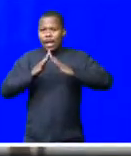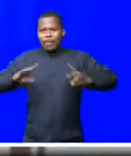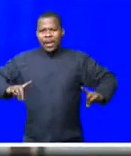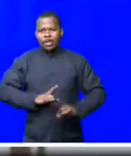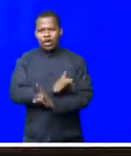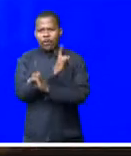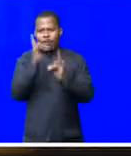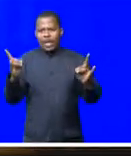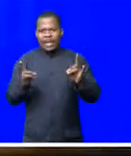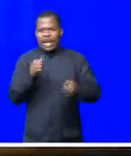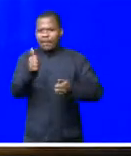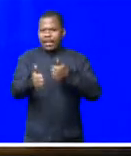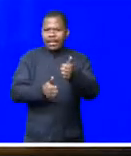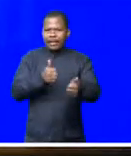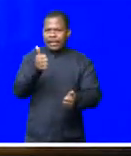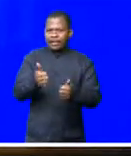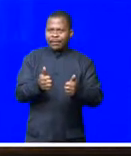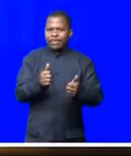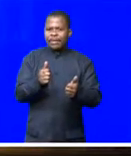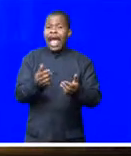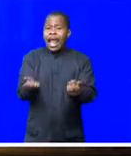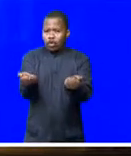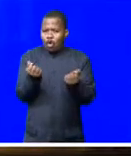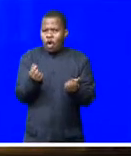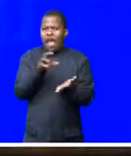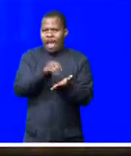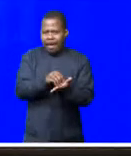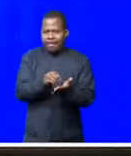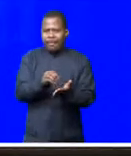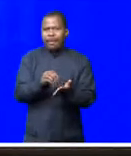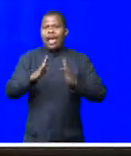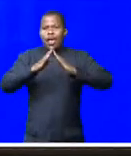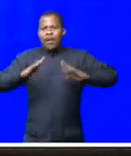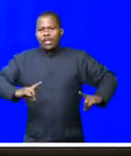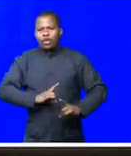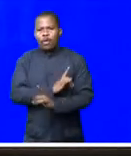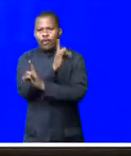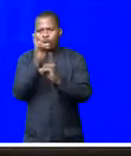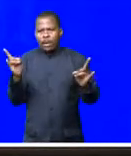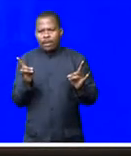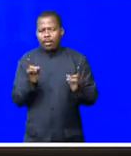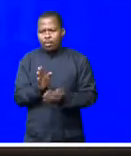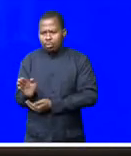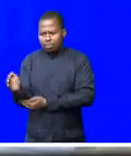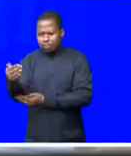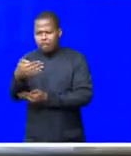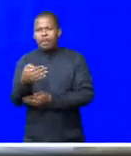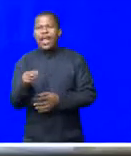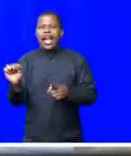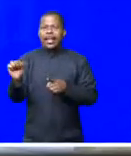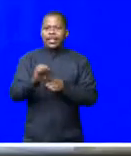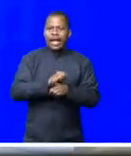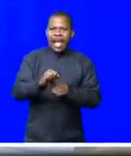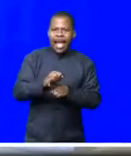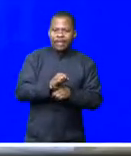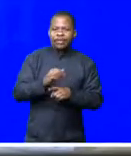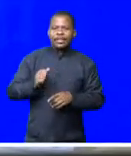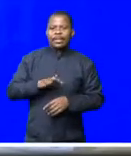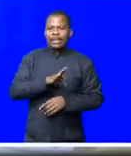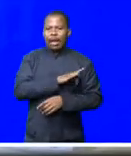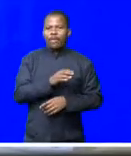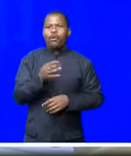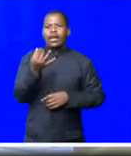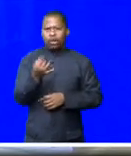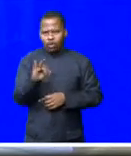noma ke liqinisa lelusito lwalo luya emakhaya, litiko letempilo lihlanganise umhlangano sikolwa lapho khona tisebenti